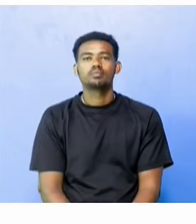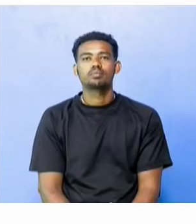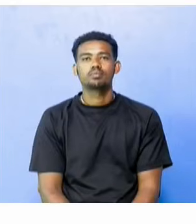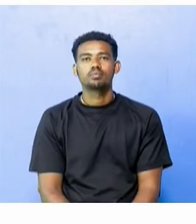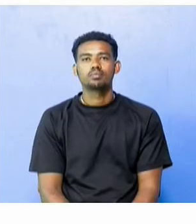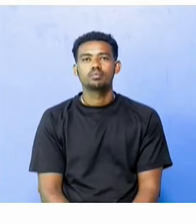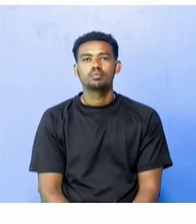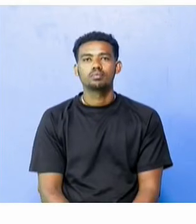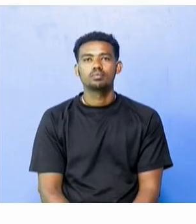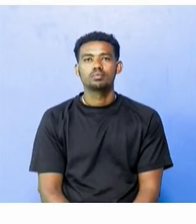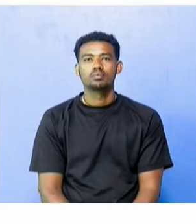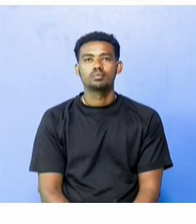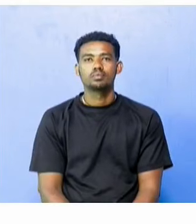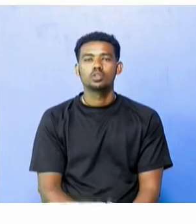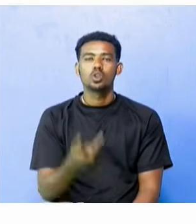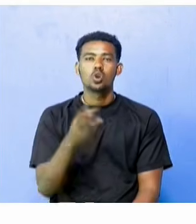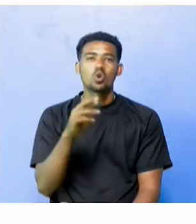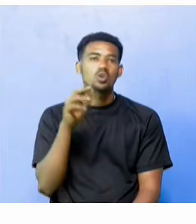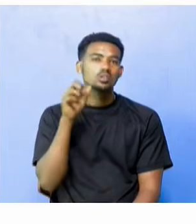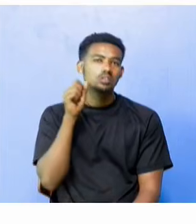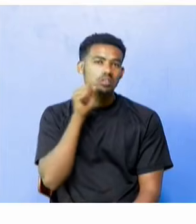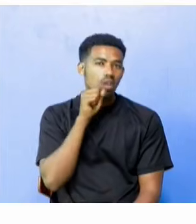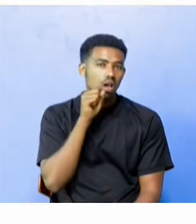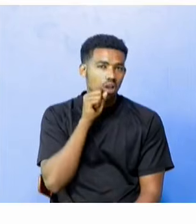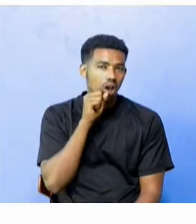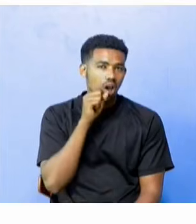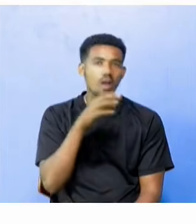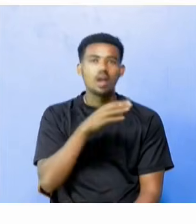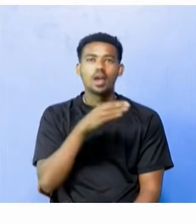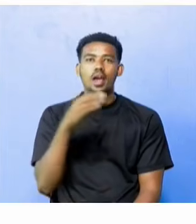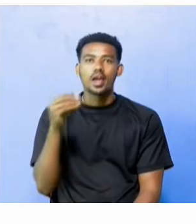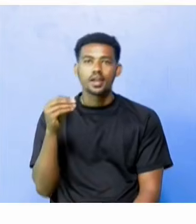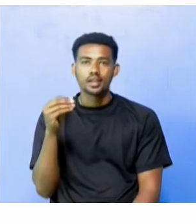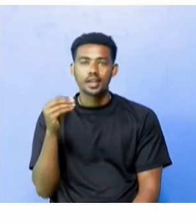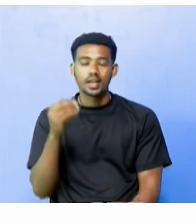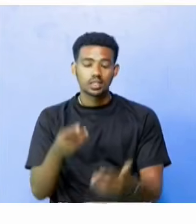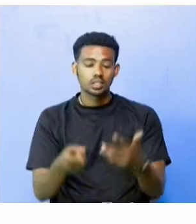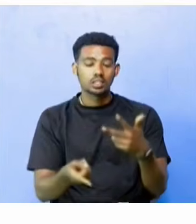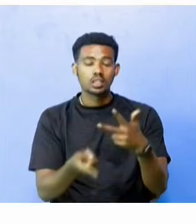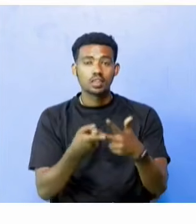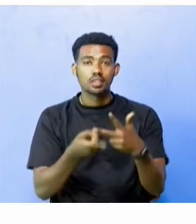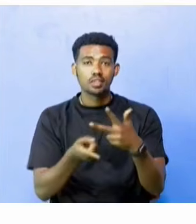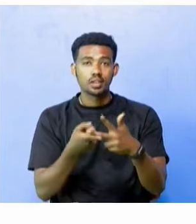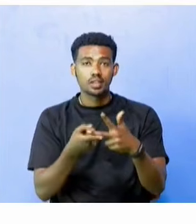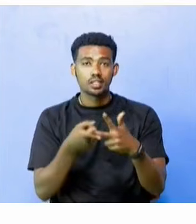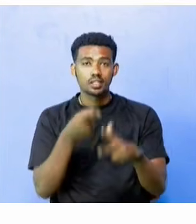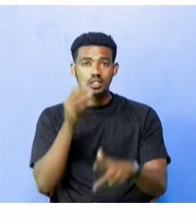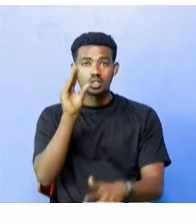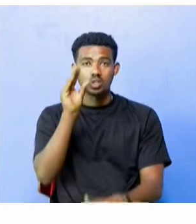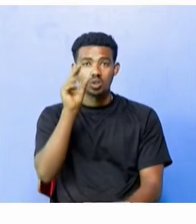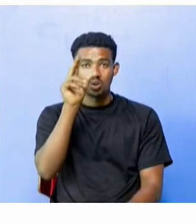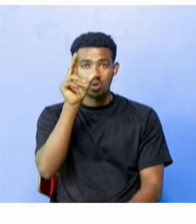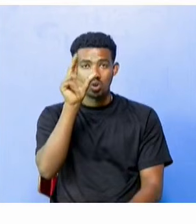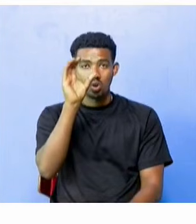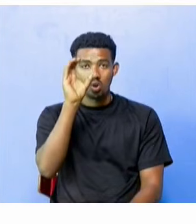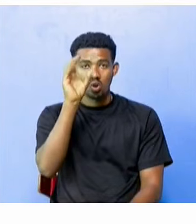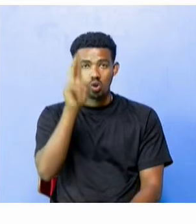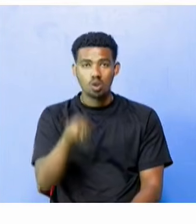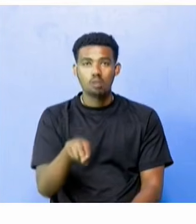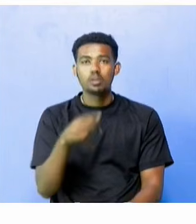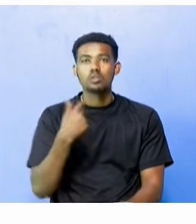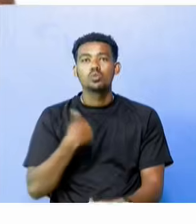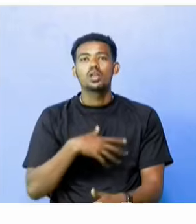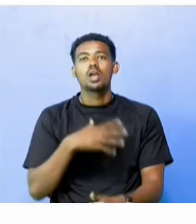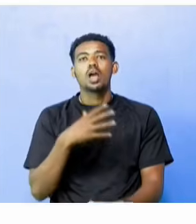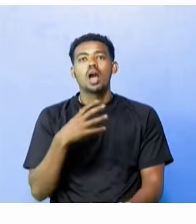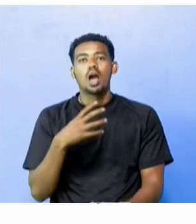Or let's make it Sada. And on the third column, we have